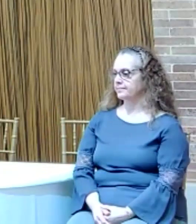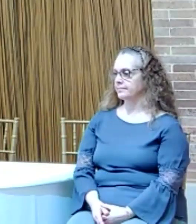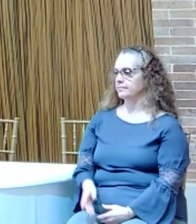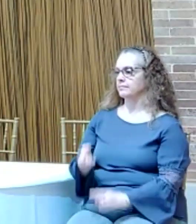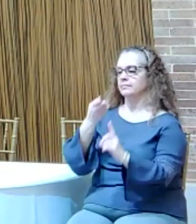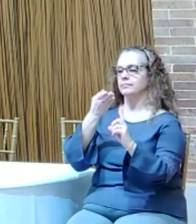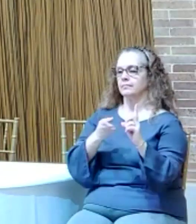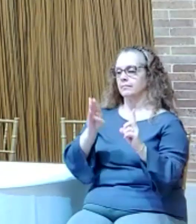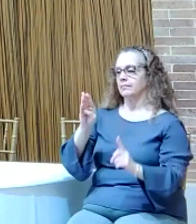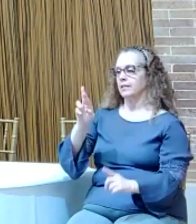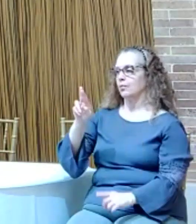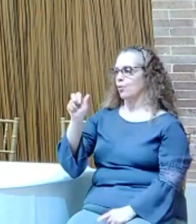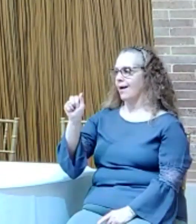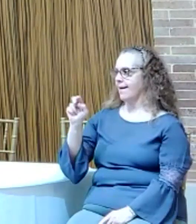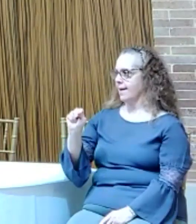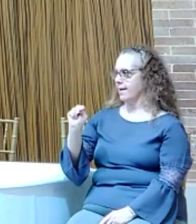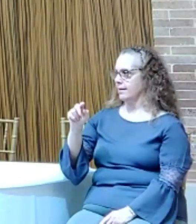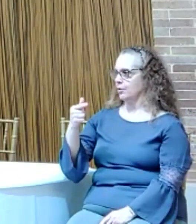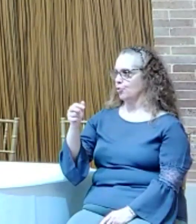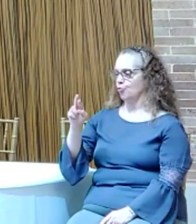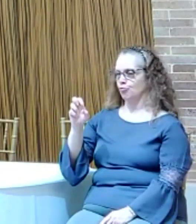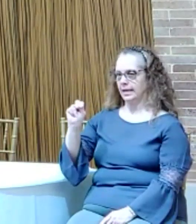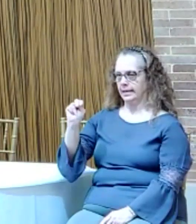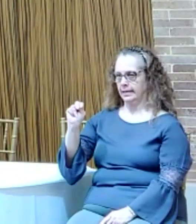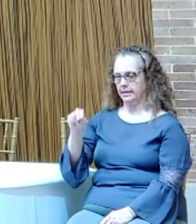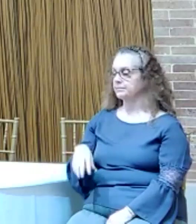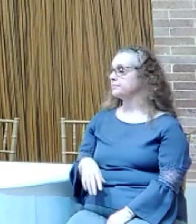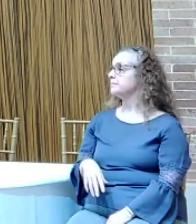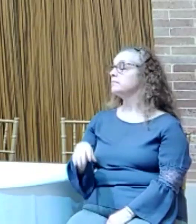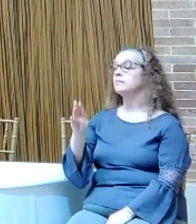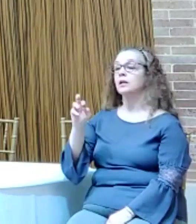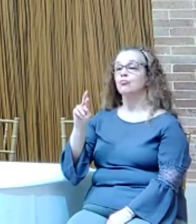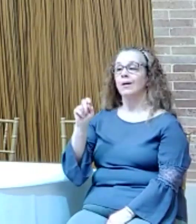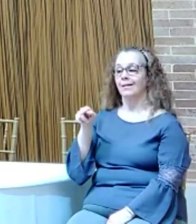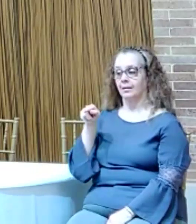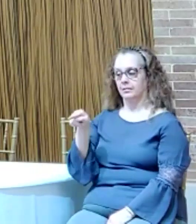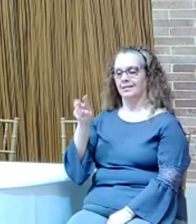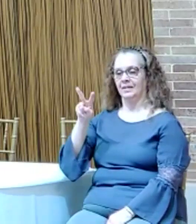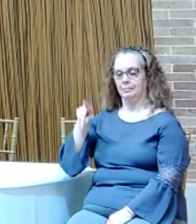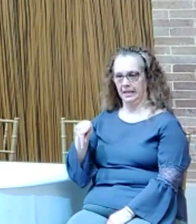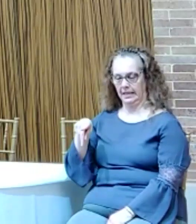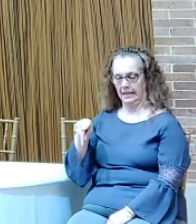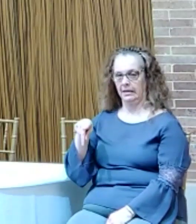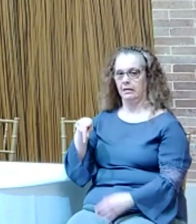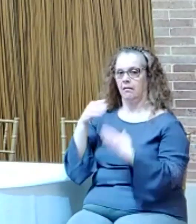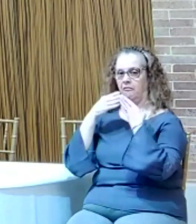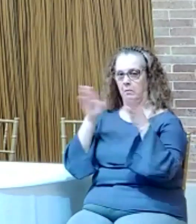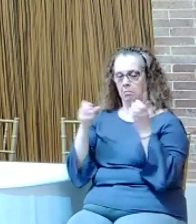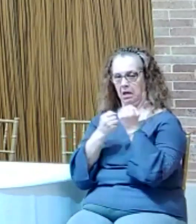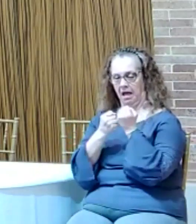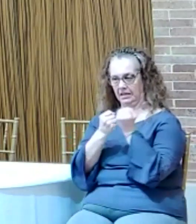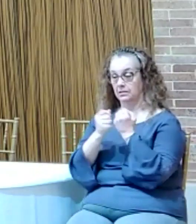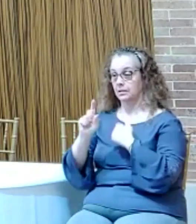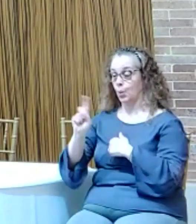Brian Green Brian Green is the vice president of public advocacy at the